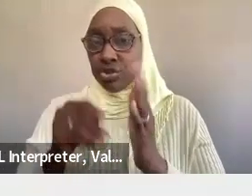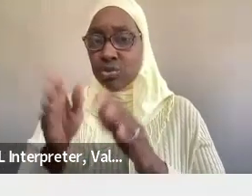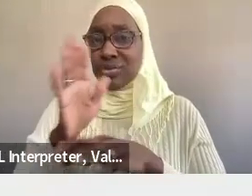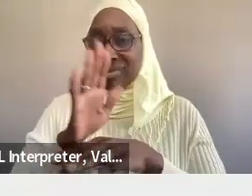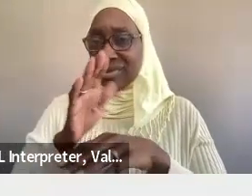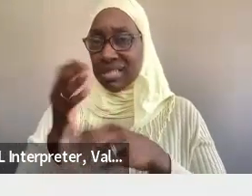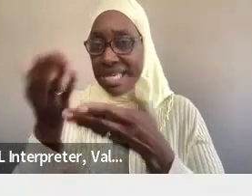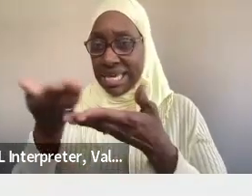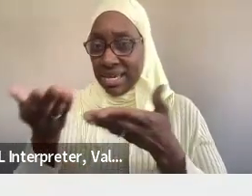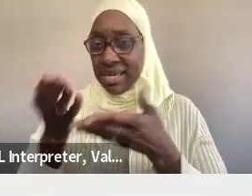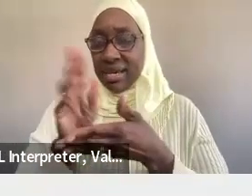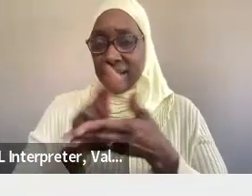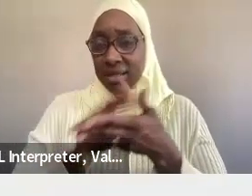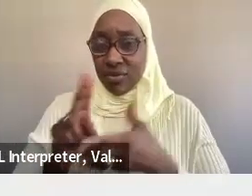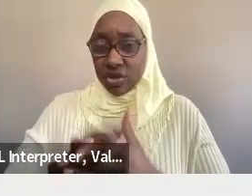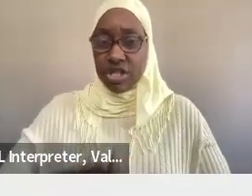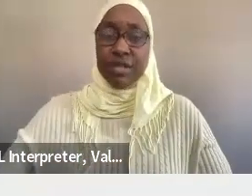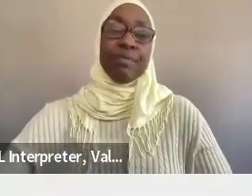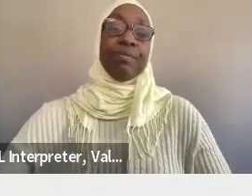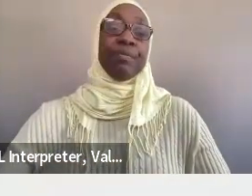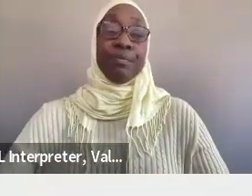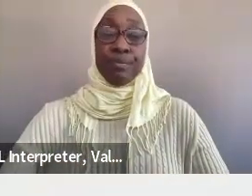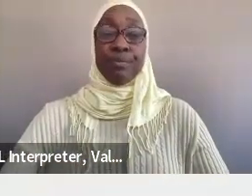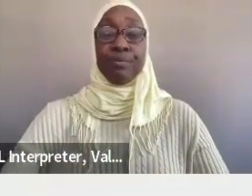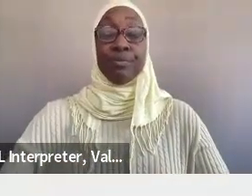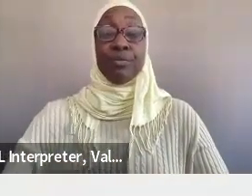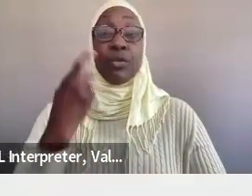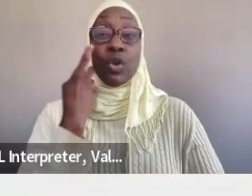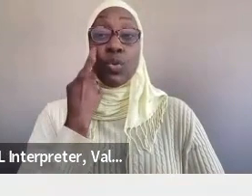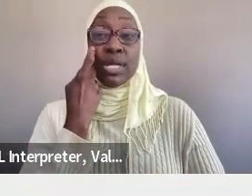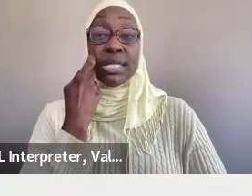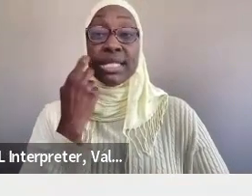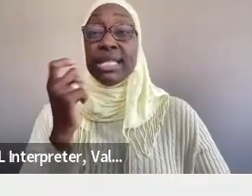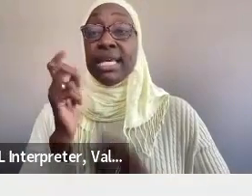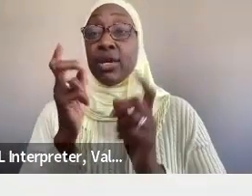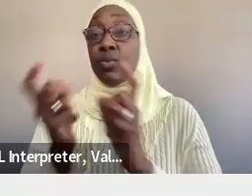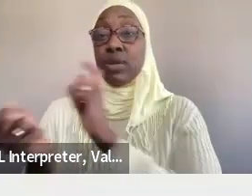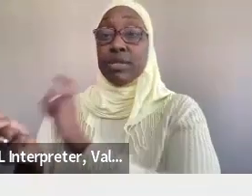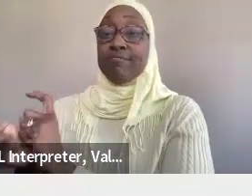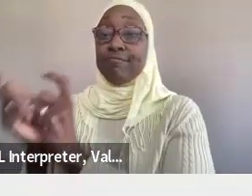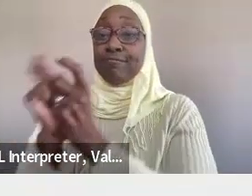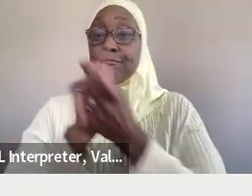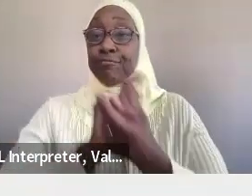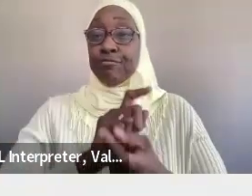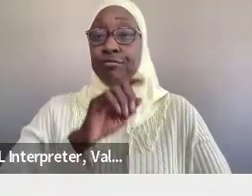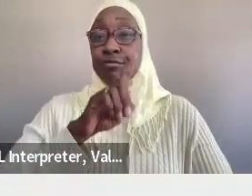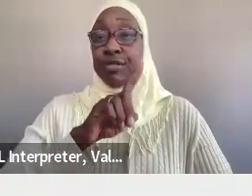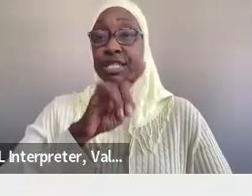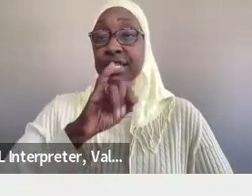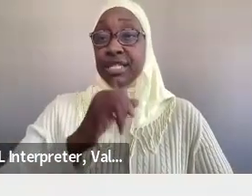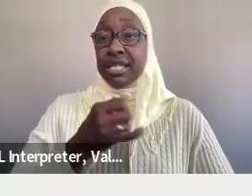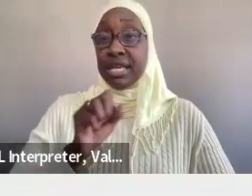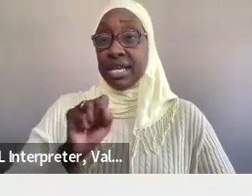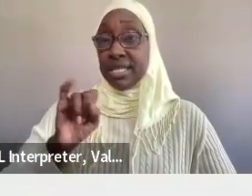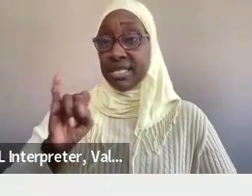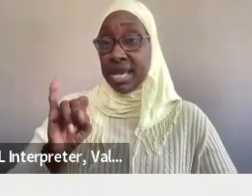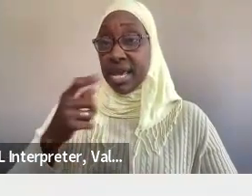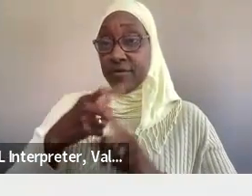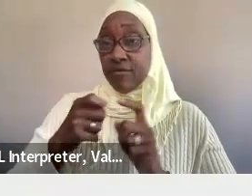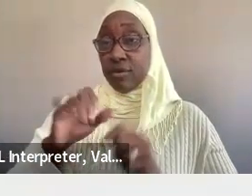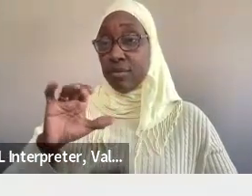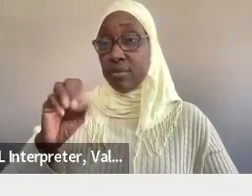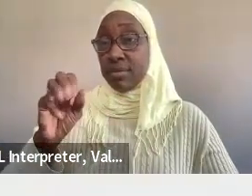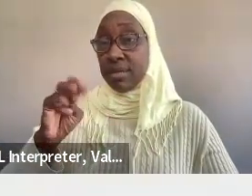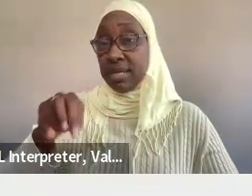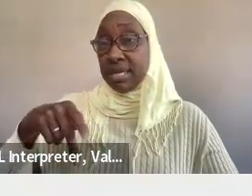also successfully more recently were able to transition DJSI from being run under Campus Life to